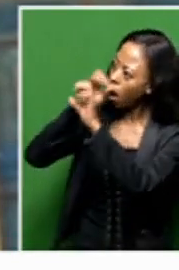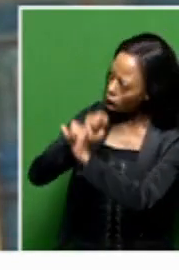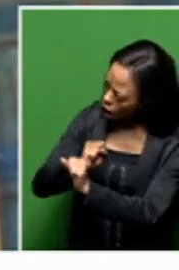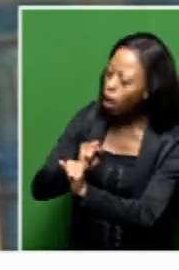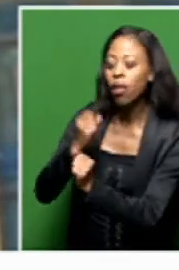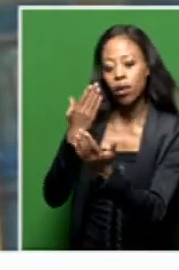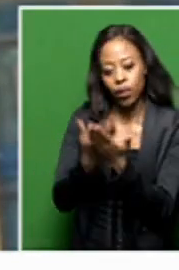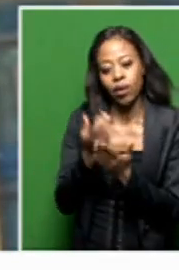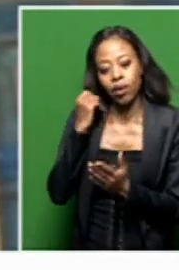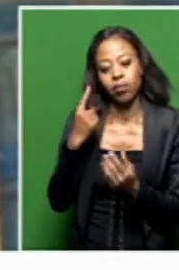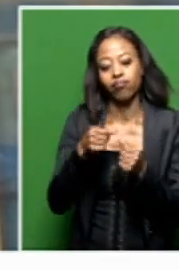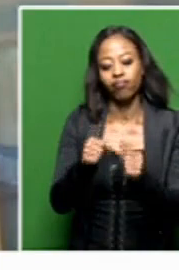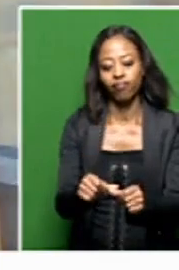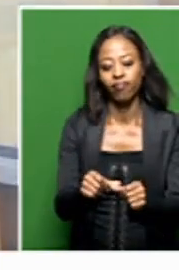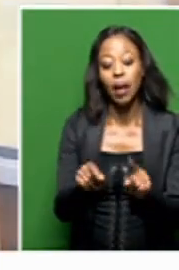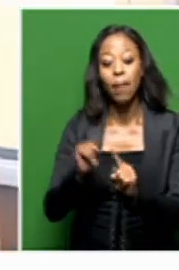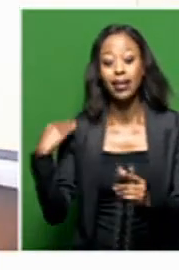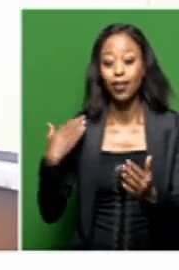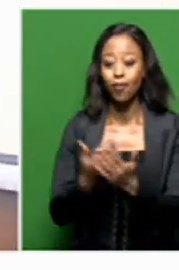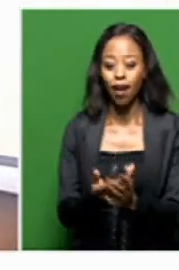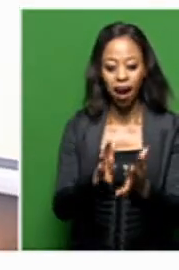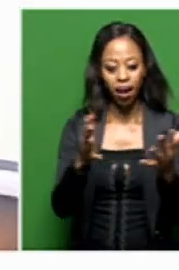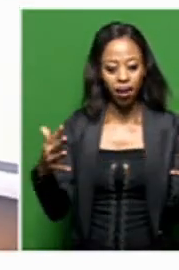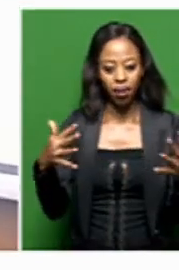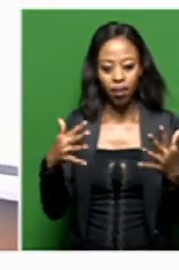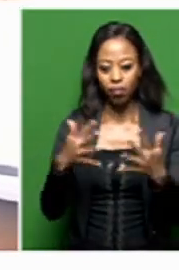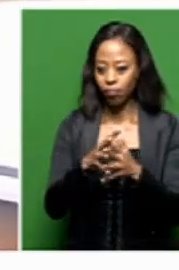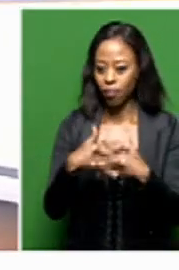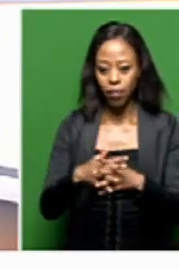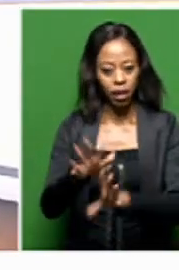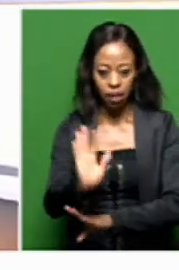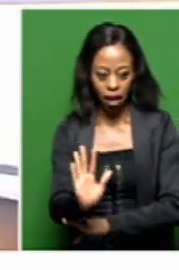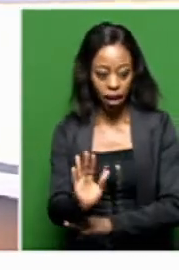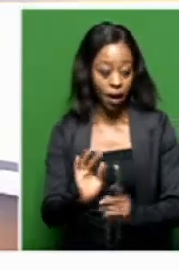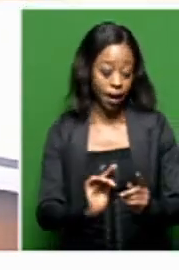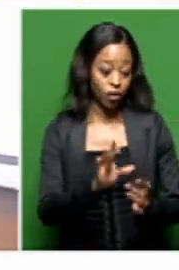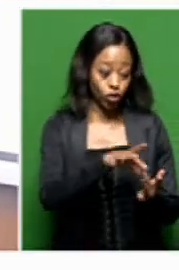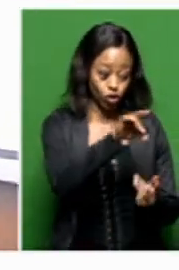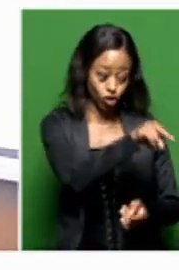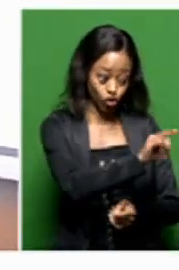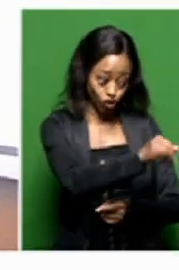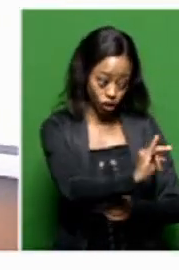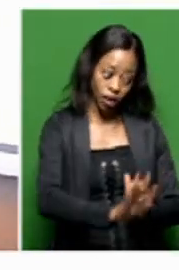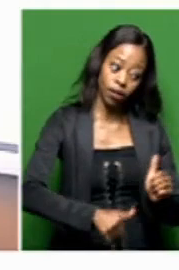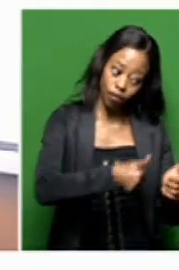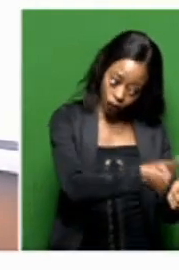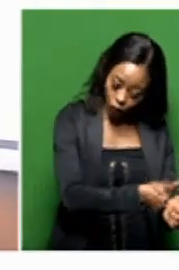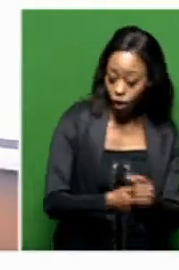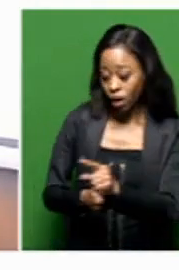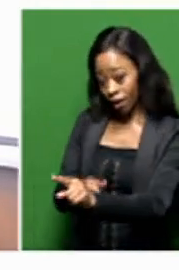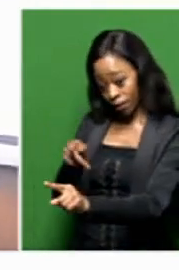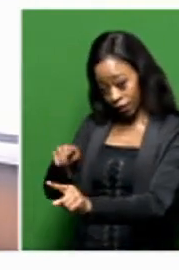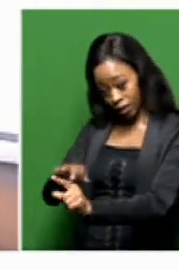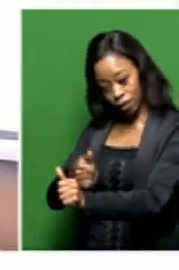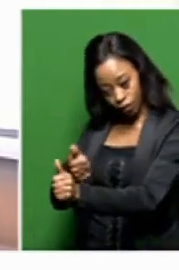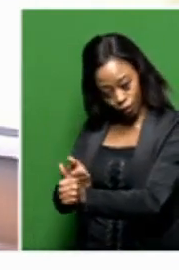matching. But at the moment, no mixing and matching. You should go and get whatever you got initially. That's it. Thank